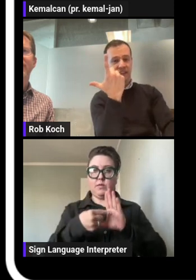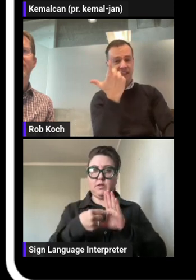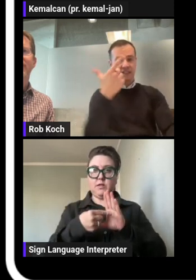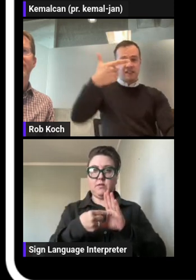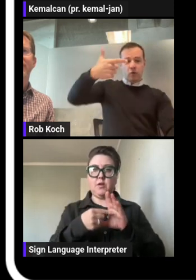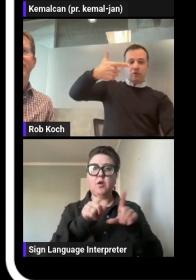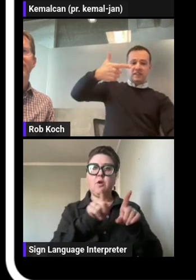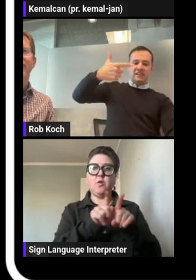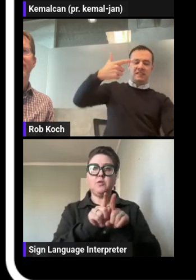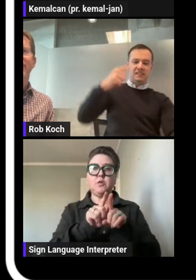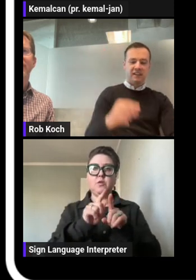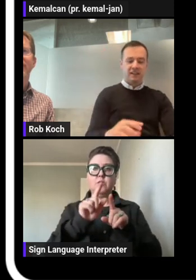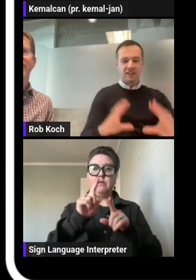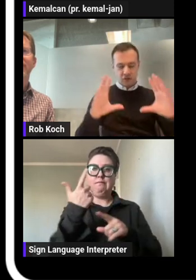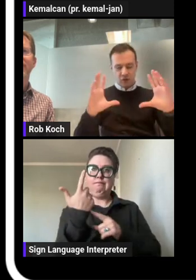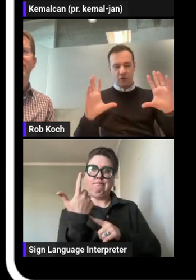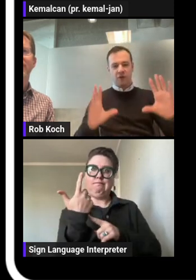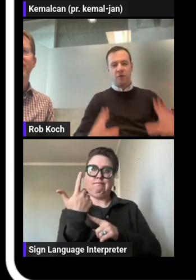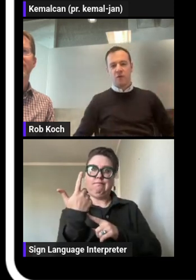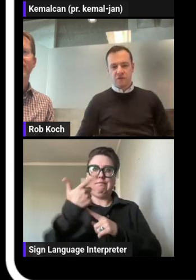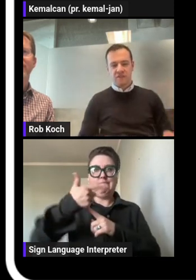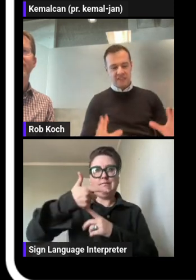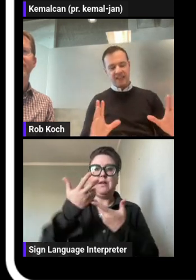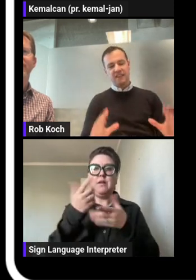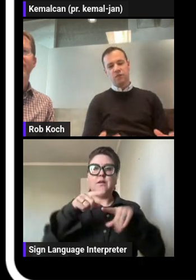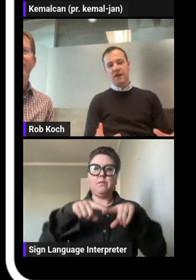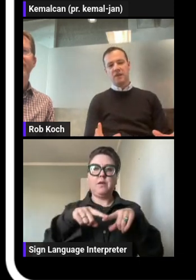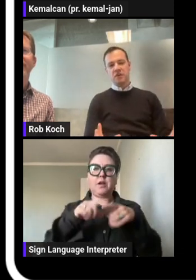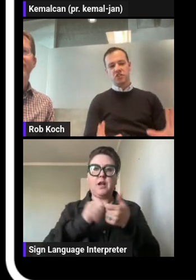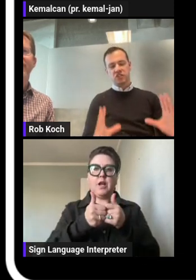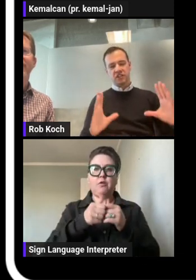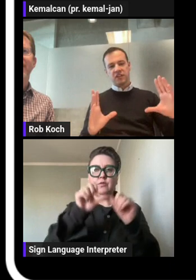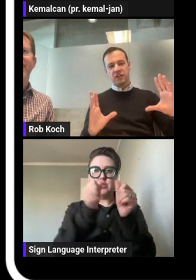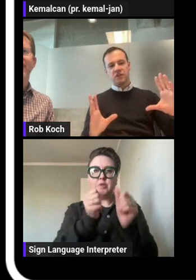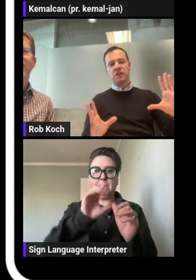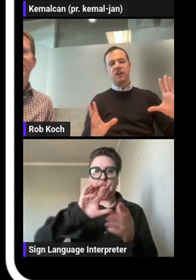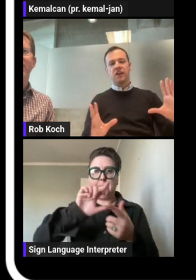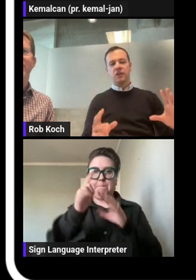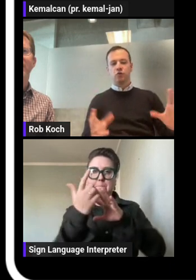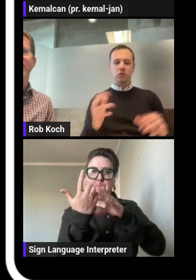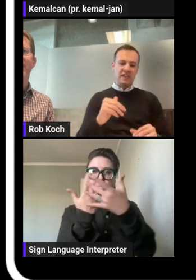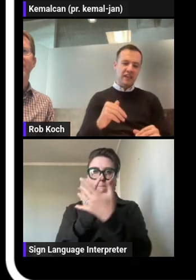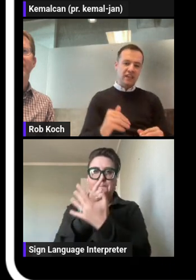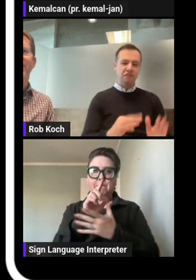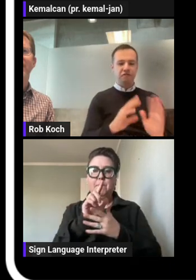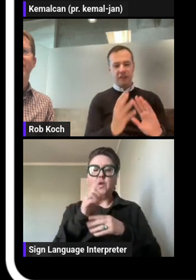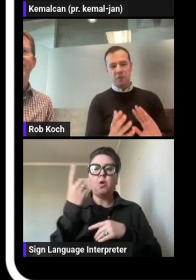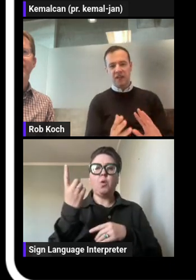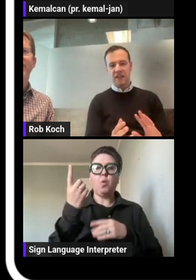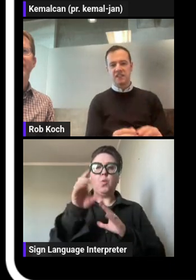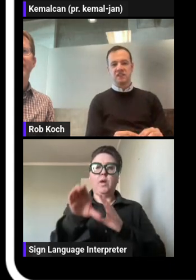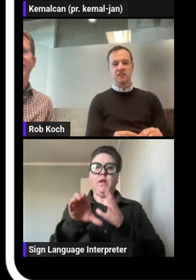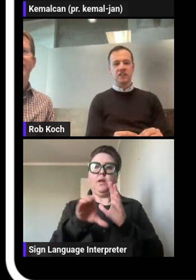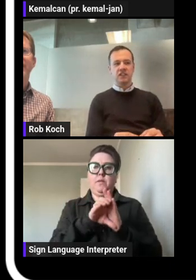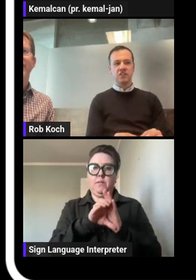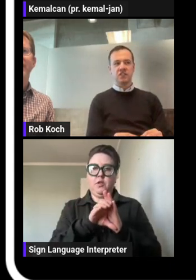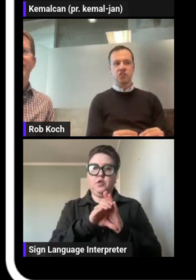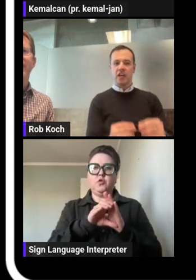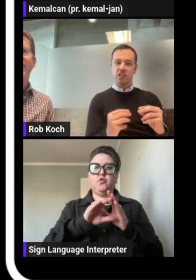can be like this or this. So taking one image, rotating it, flipping